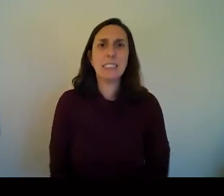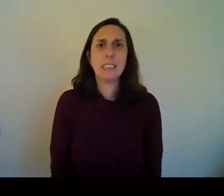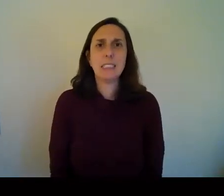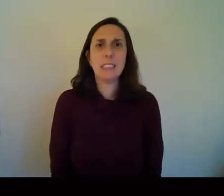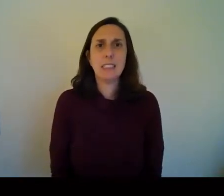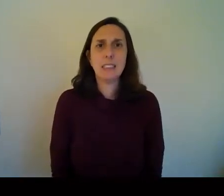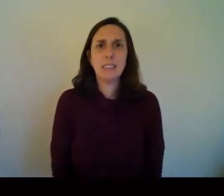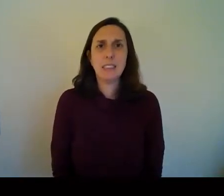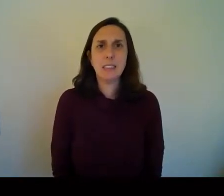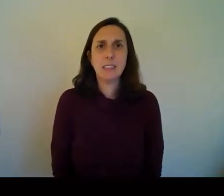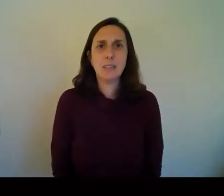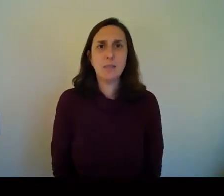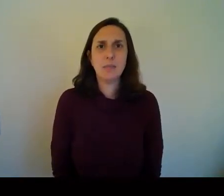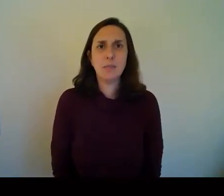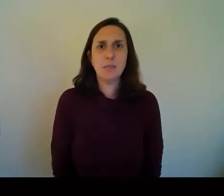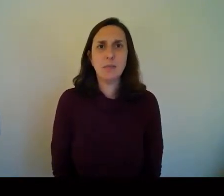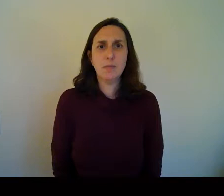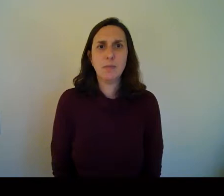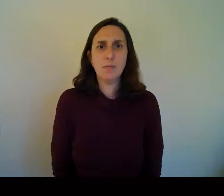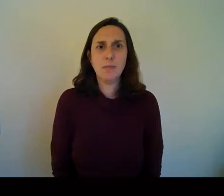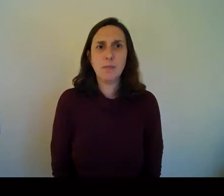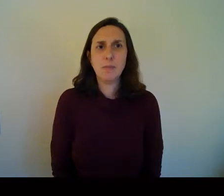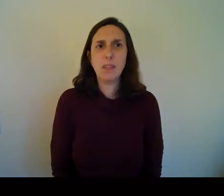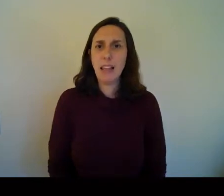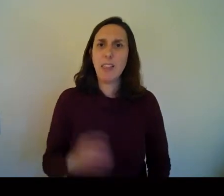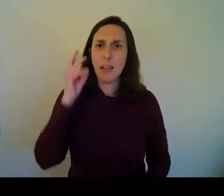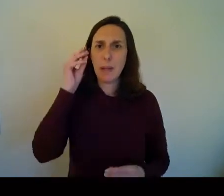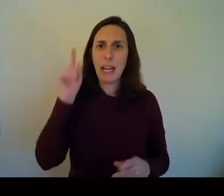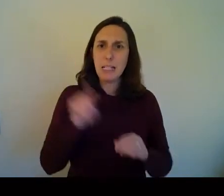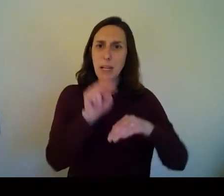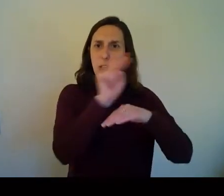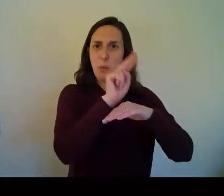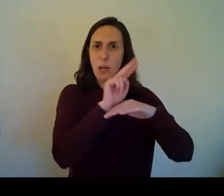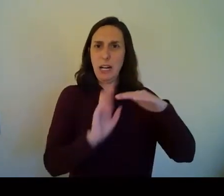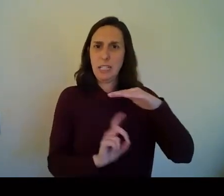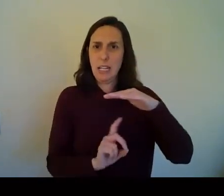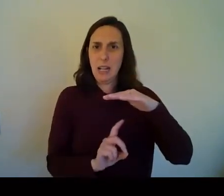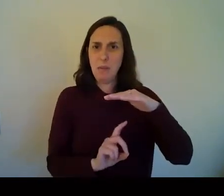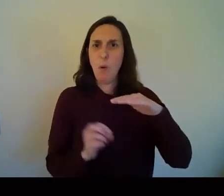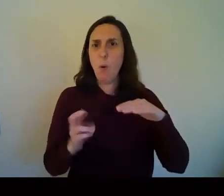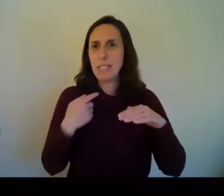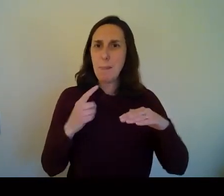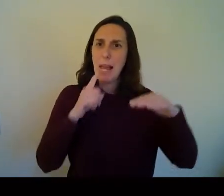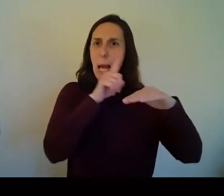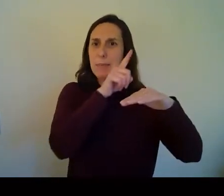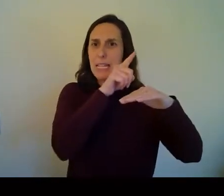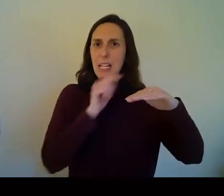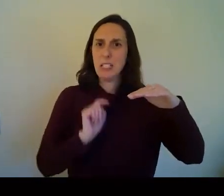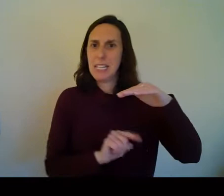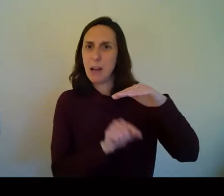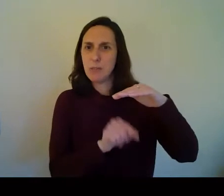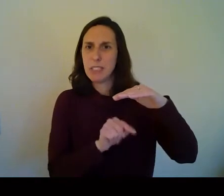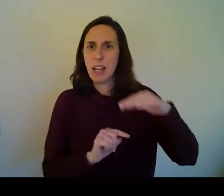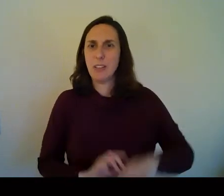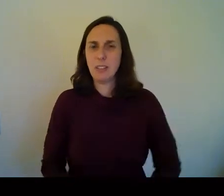I tend to look at, hey, my numerator, oh, my denominator. Though I'll say, hey, my upstairs, hey, my downstairs. Yes, we